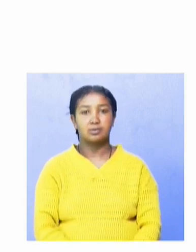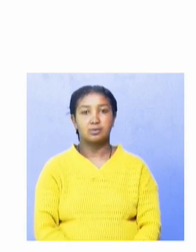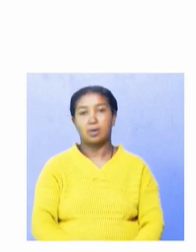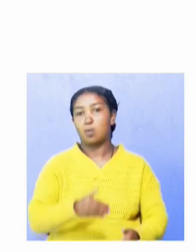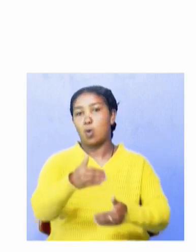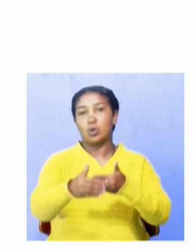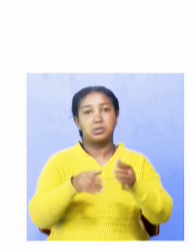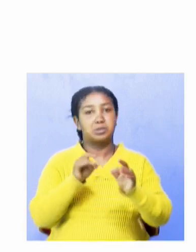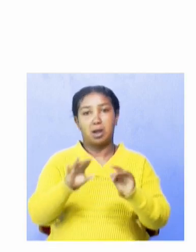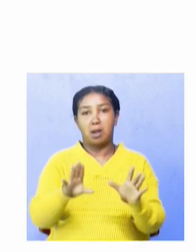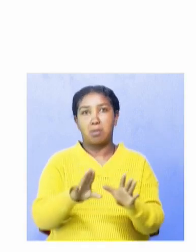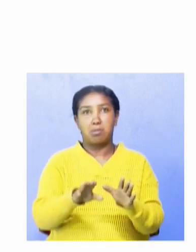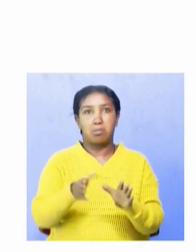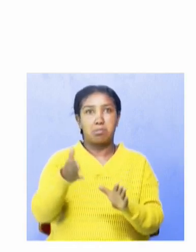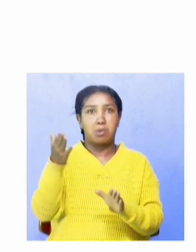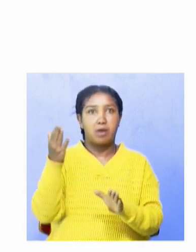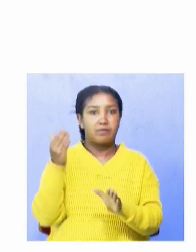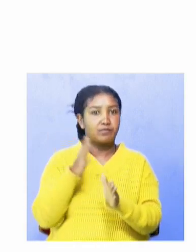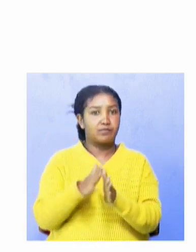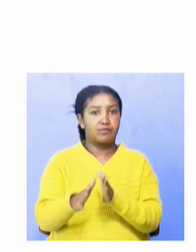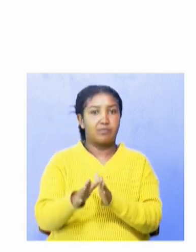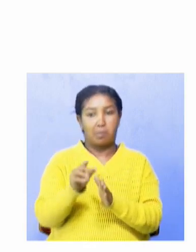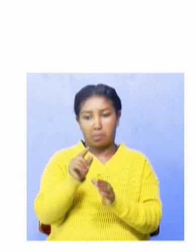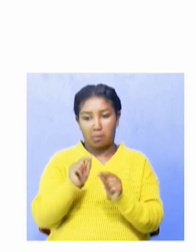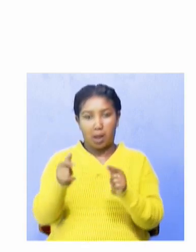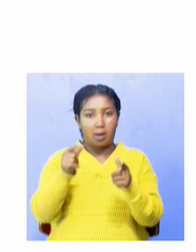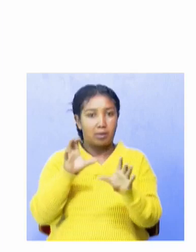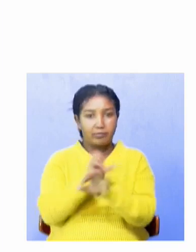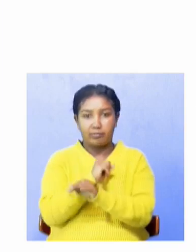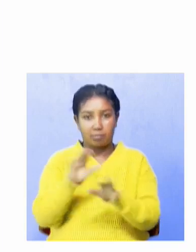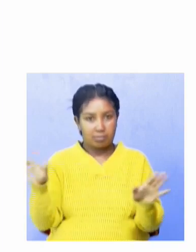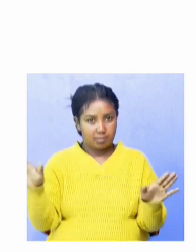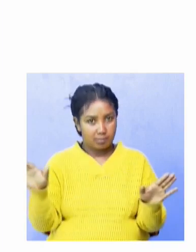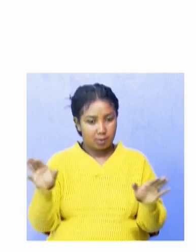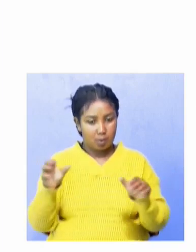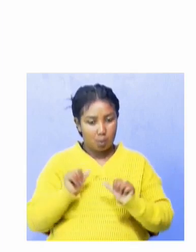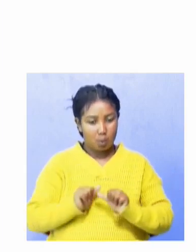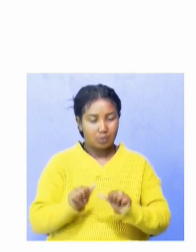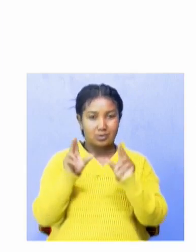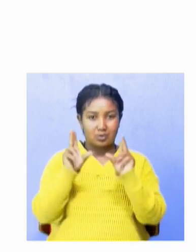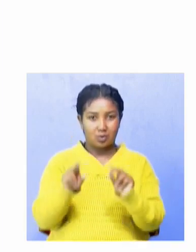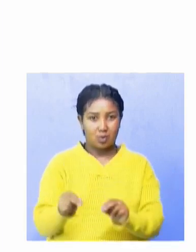in progress. In progress.